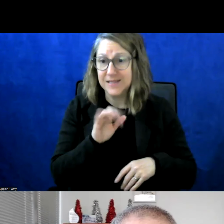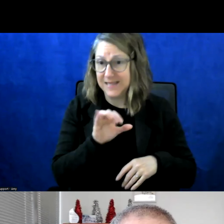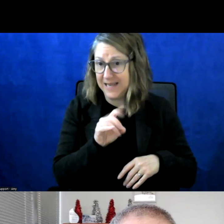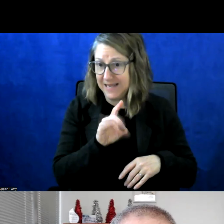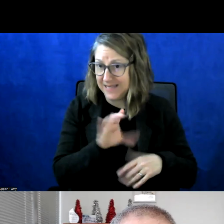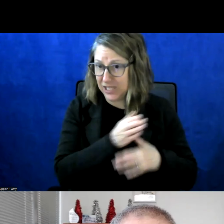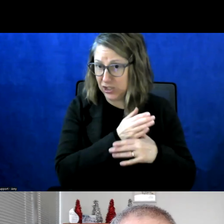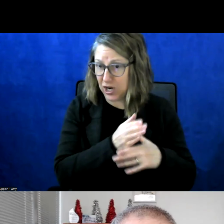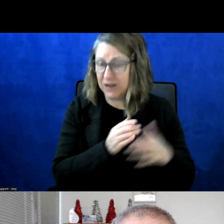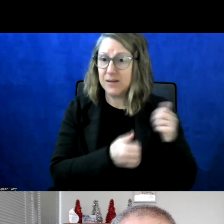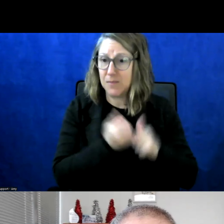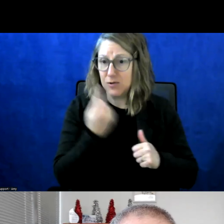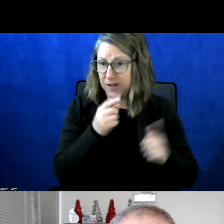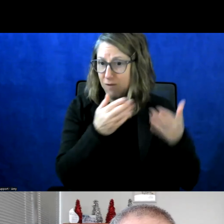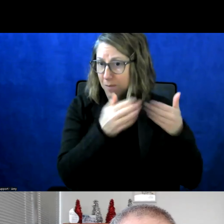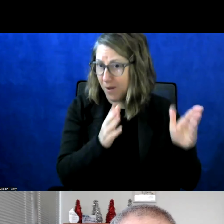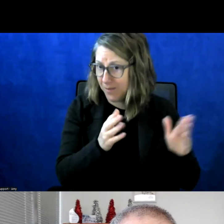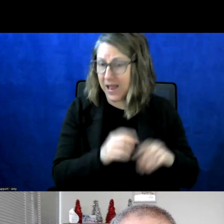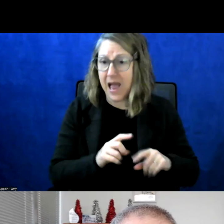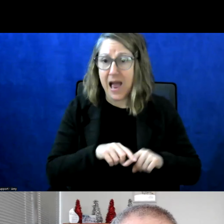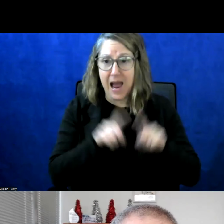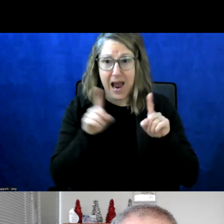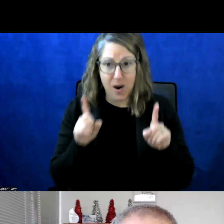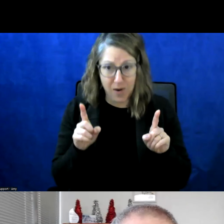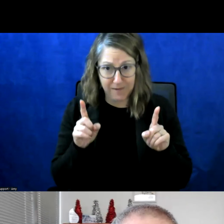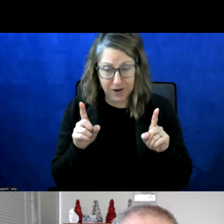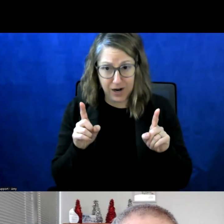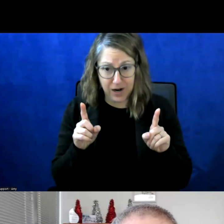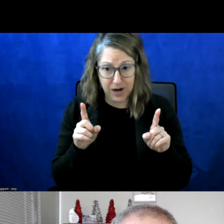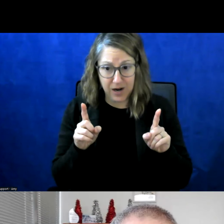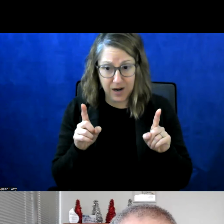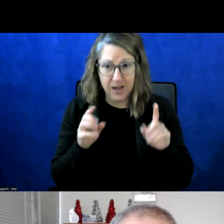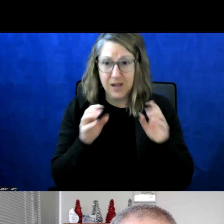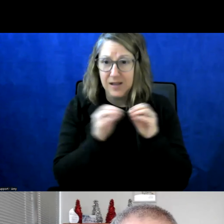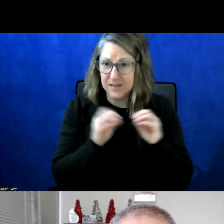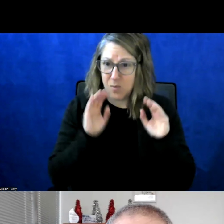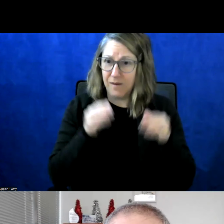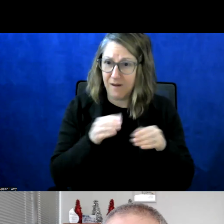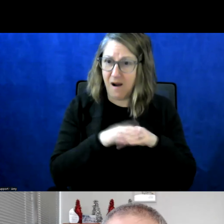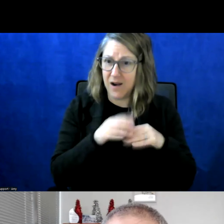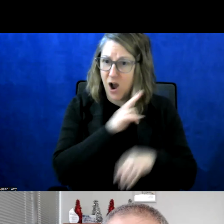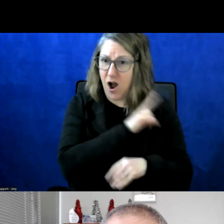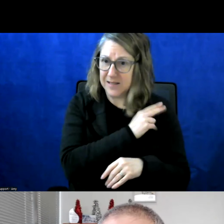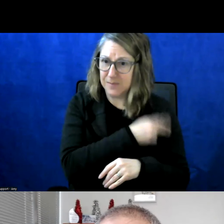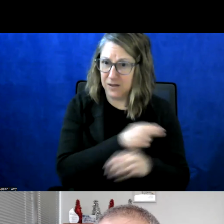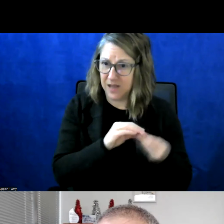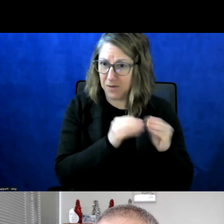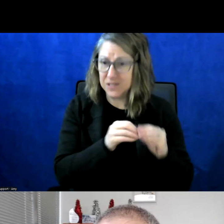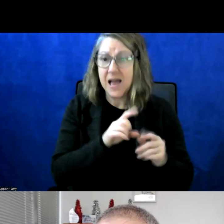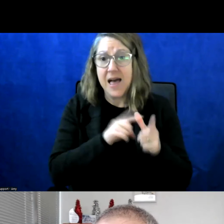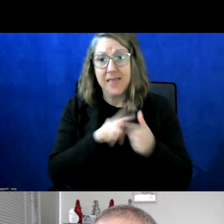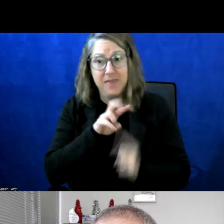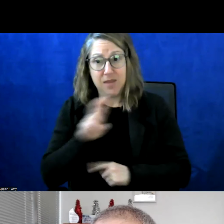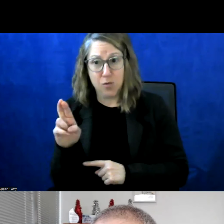puts out primarily for the public, however weighted more towards hospitalizations. The right-hand side